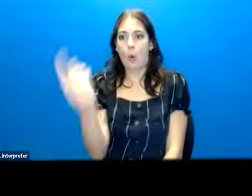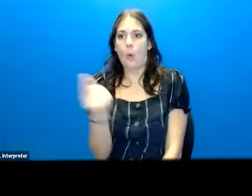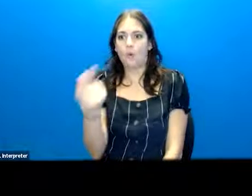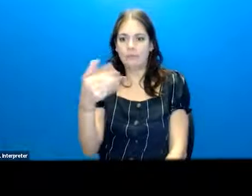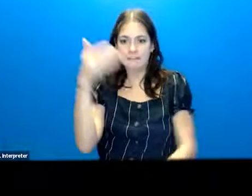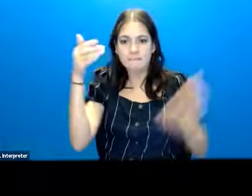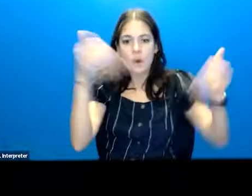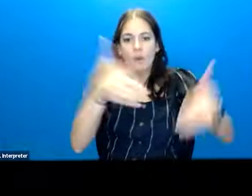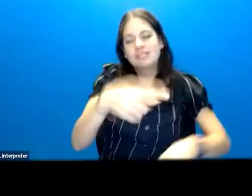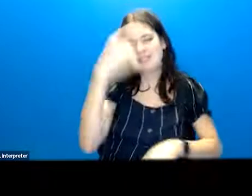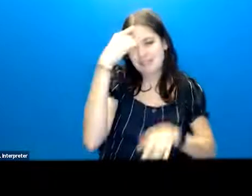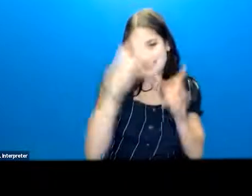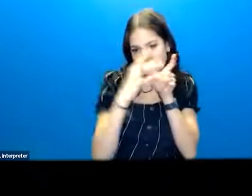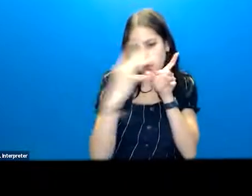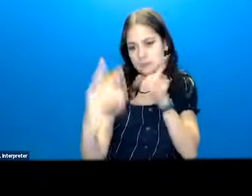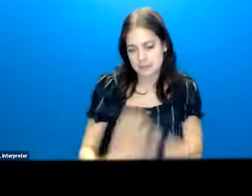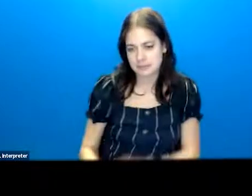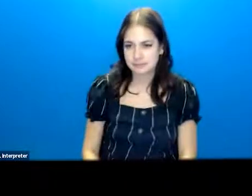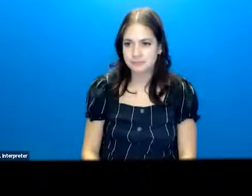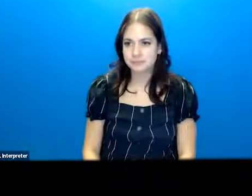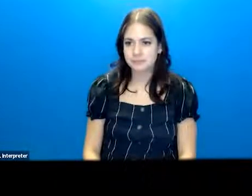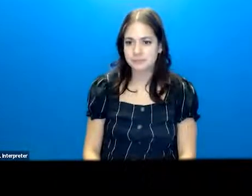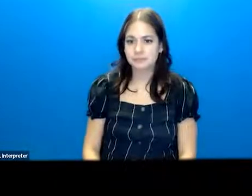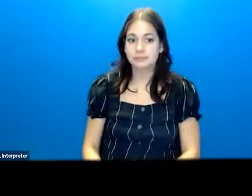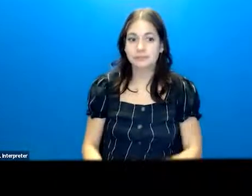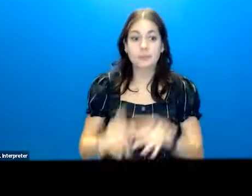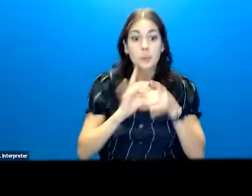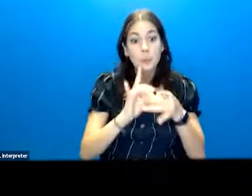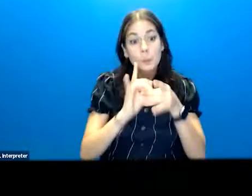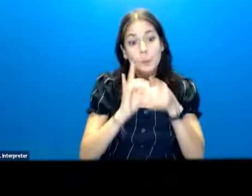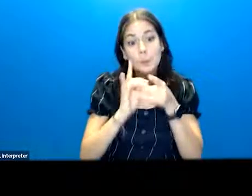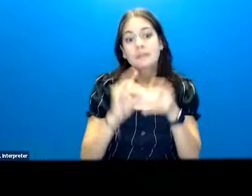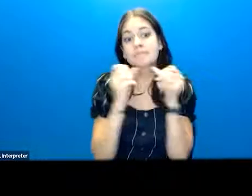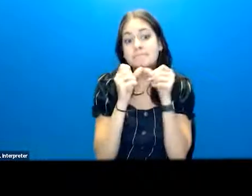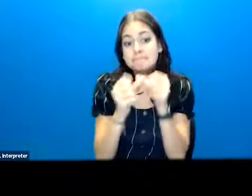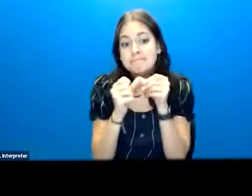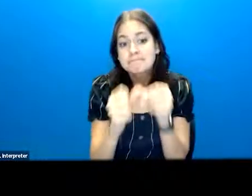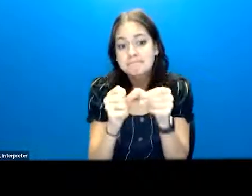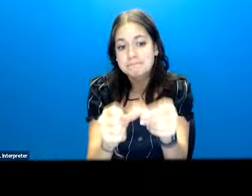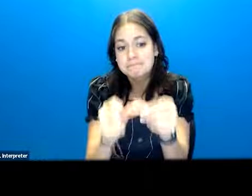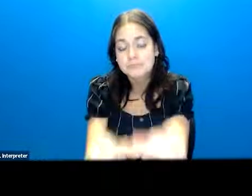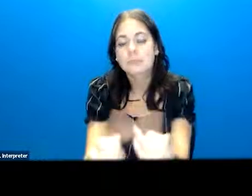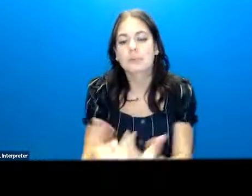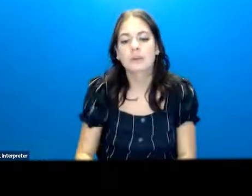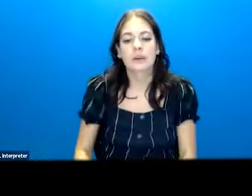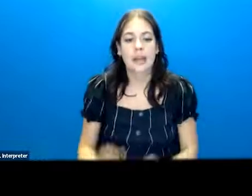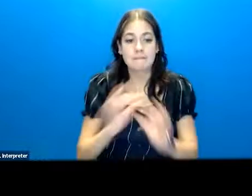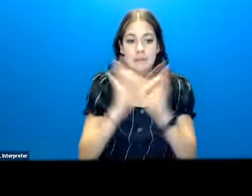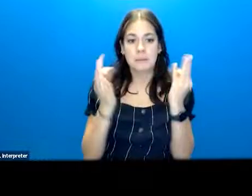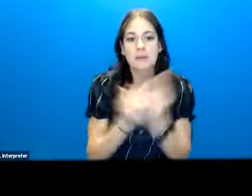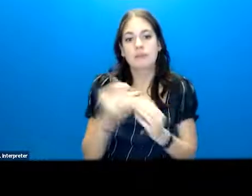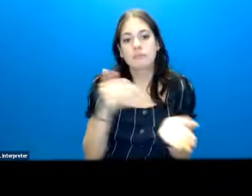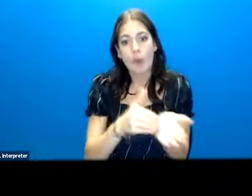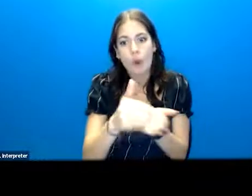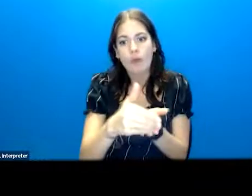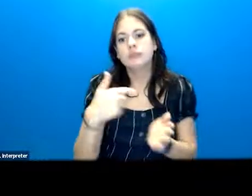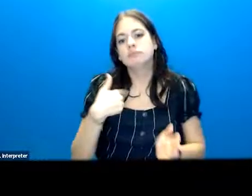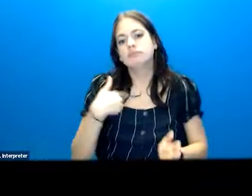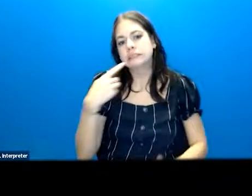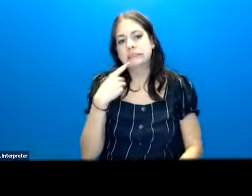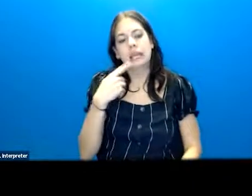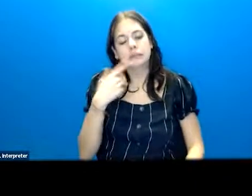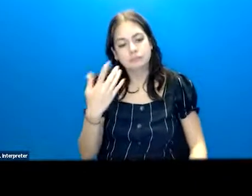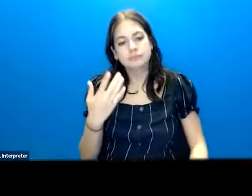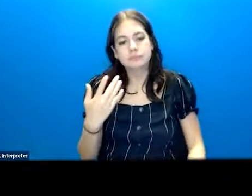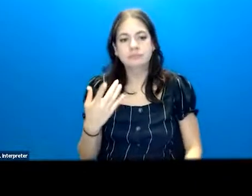it pertains to psychosis. Relationship building and consistency. Family members often generally say